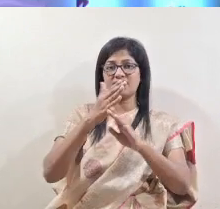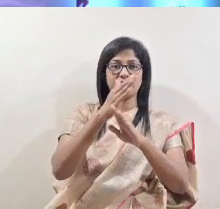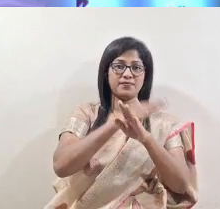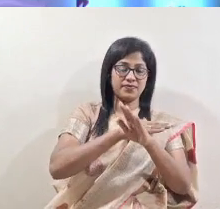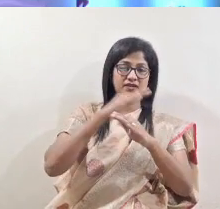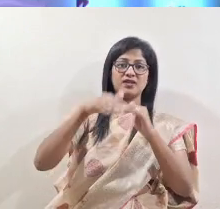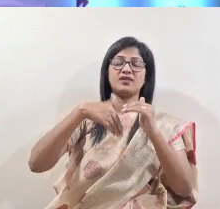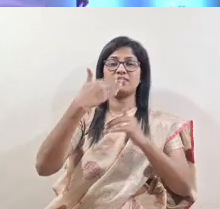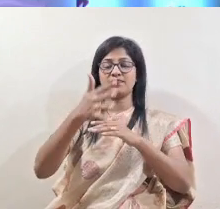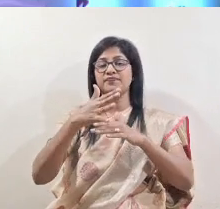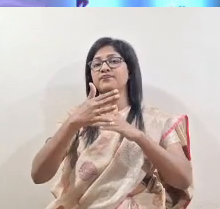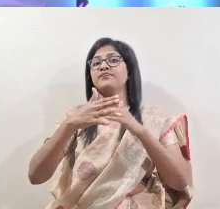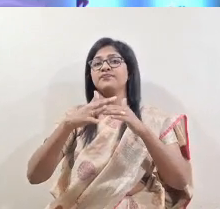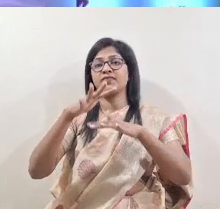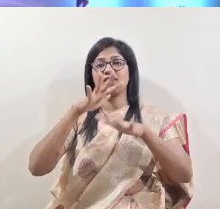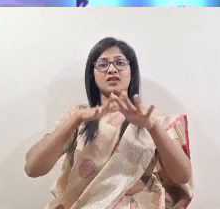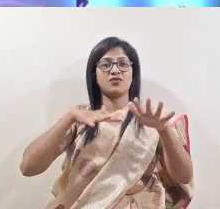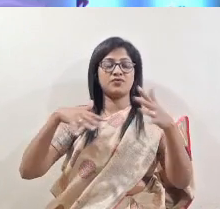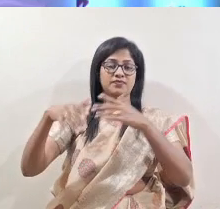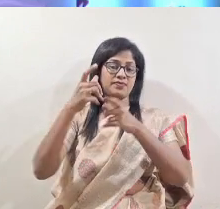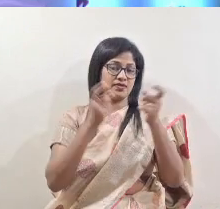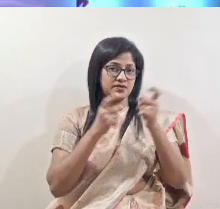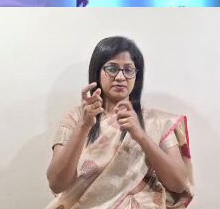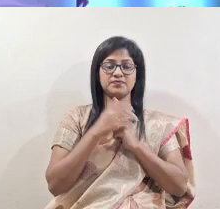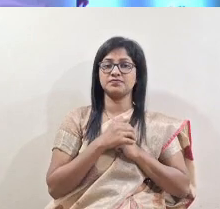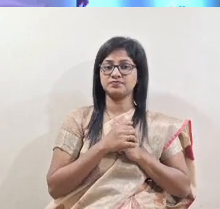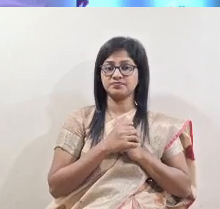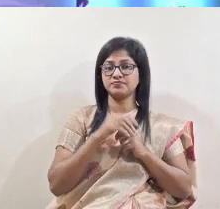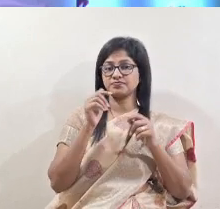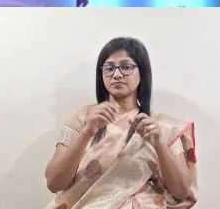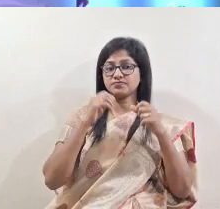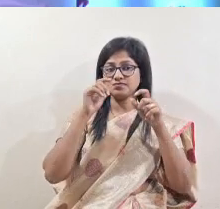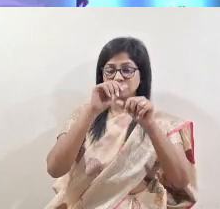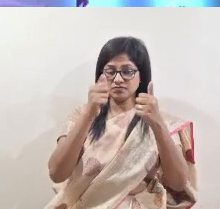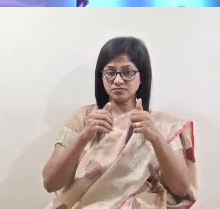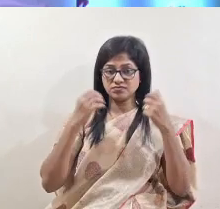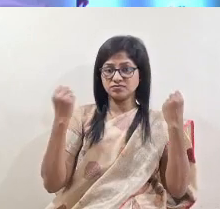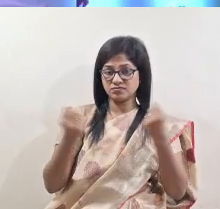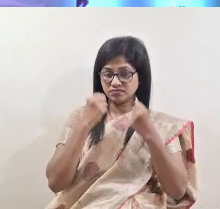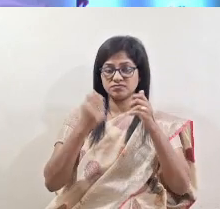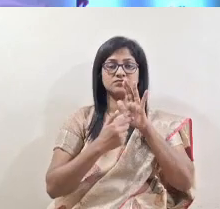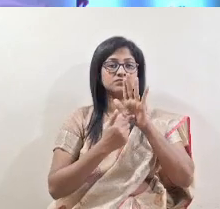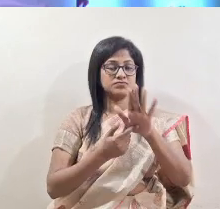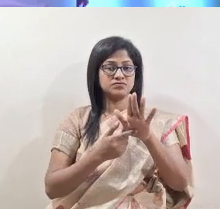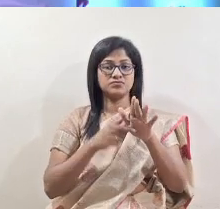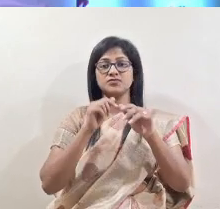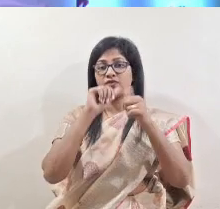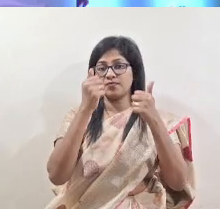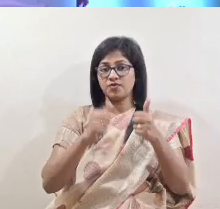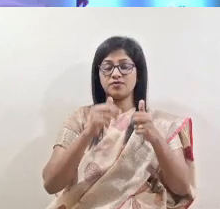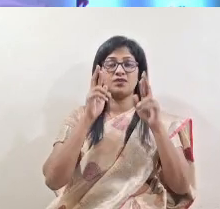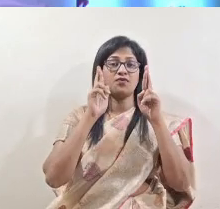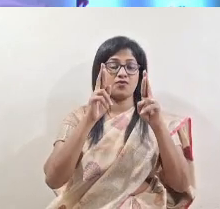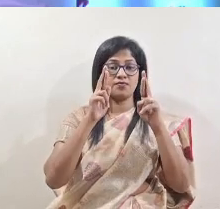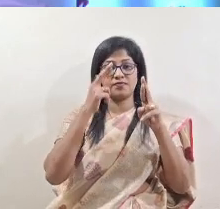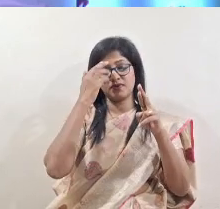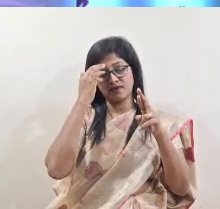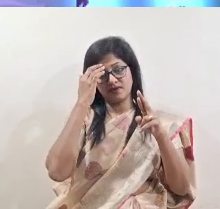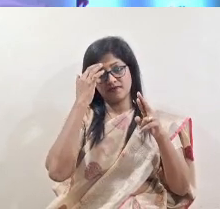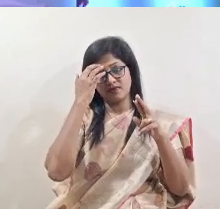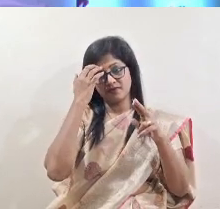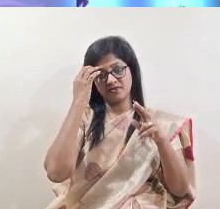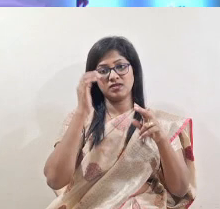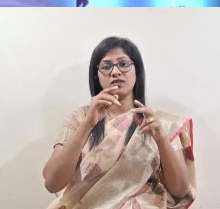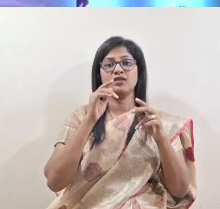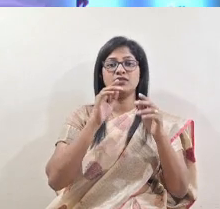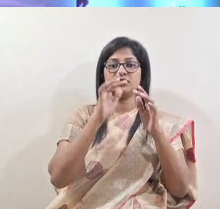scenarios during pre-event planning of crowd management. And the performance of the model on the calibrated data shows that the model can predict the